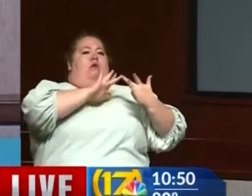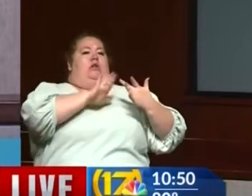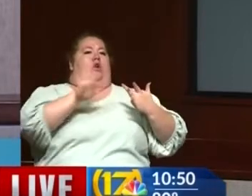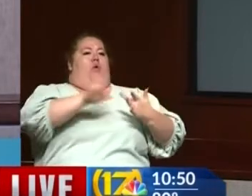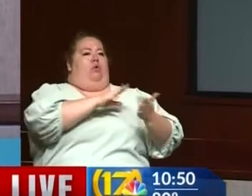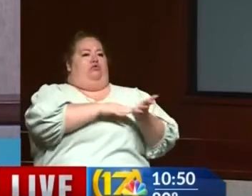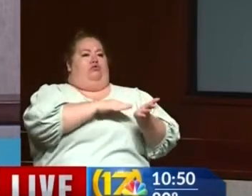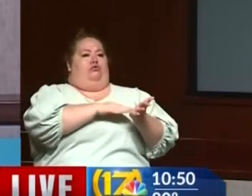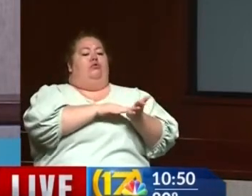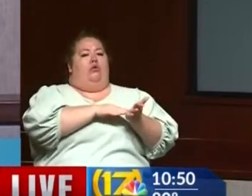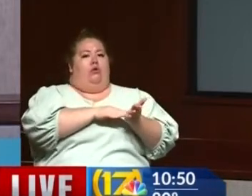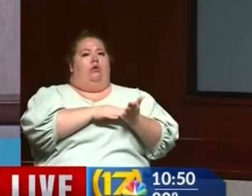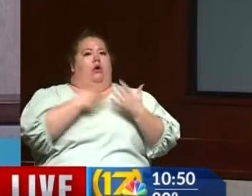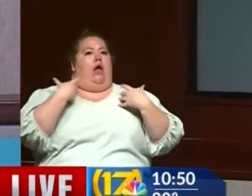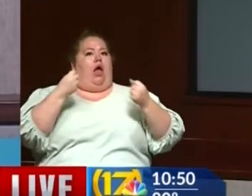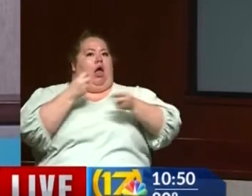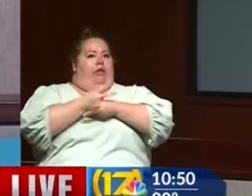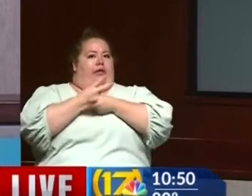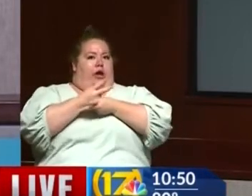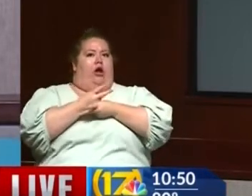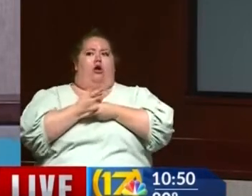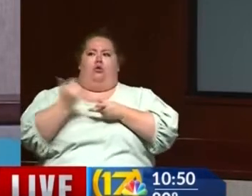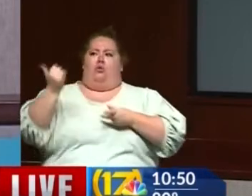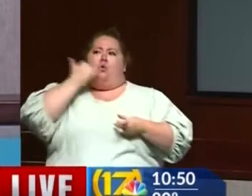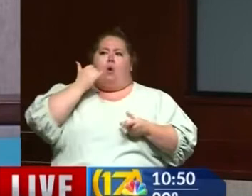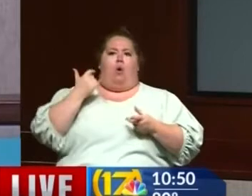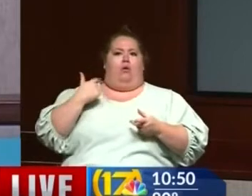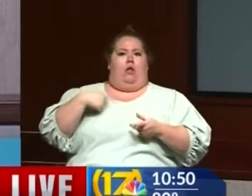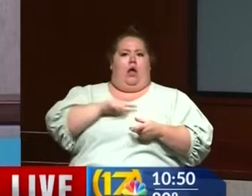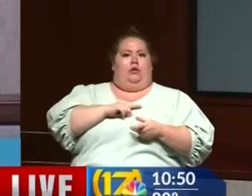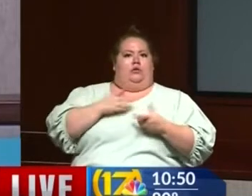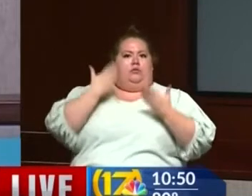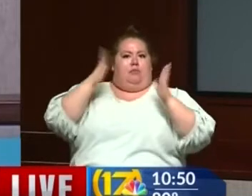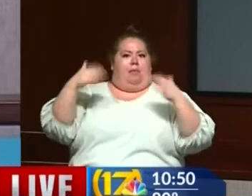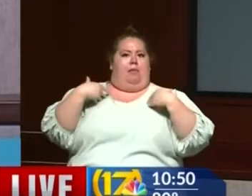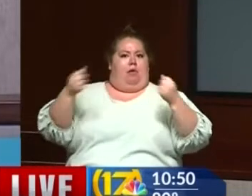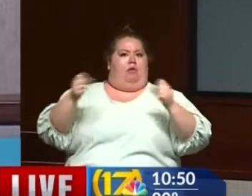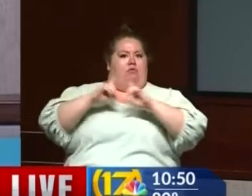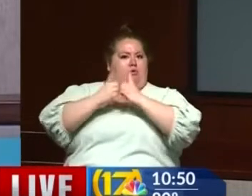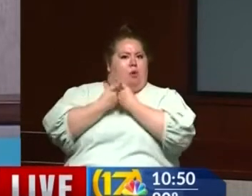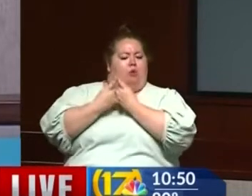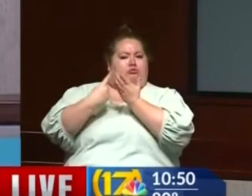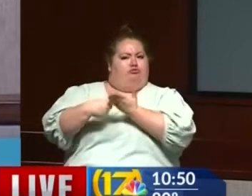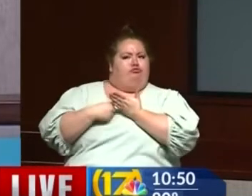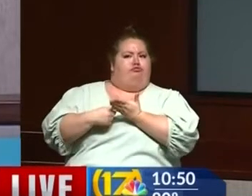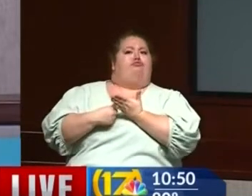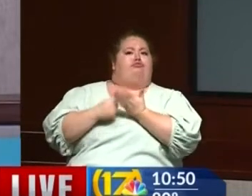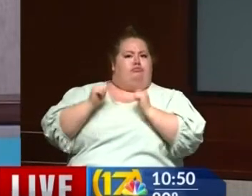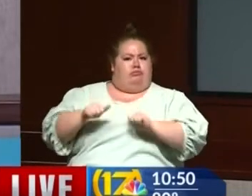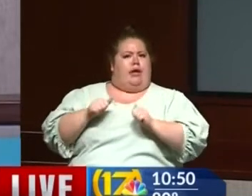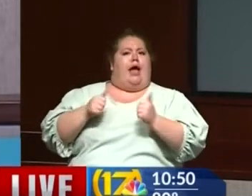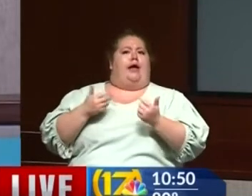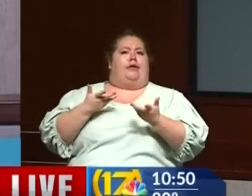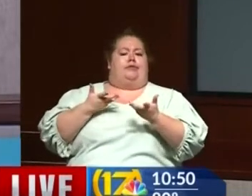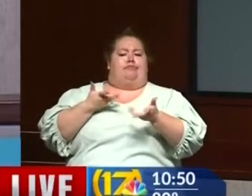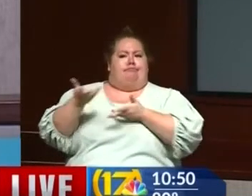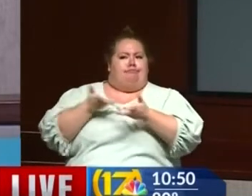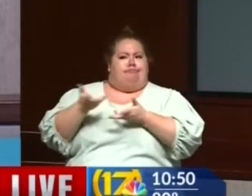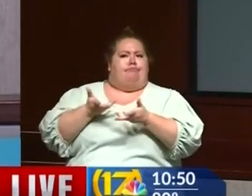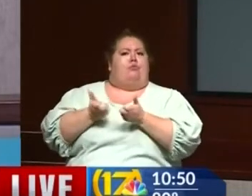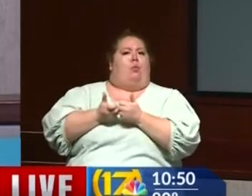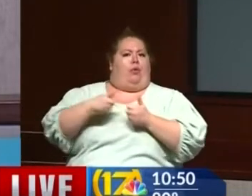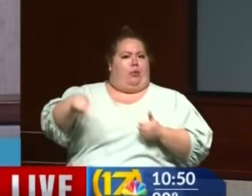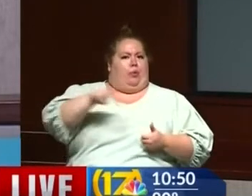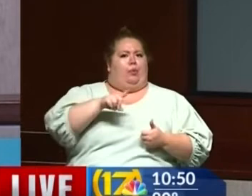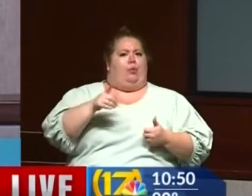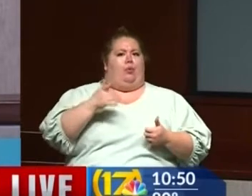provider. They can call us at the health department to discuss, you know, their situation, so we can help address that. And that if they have concerns, testing